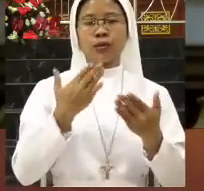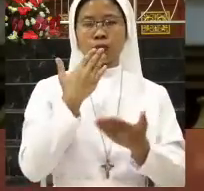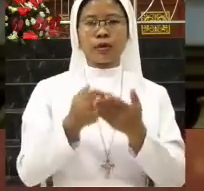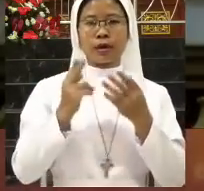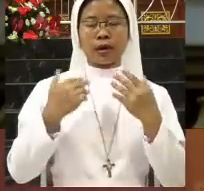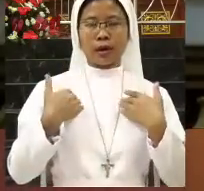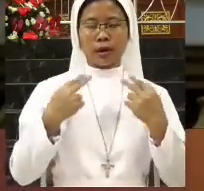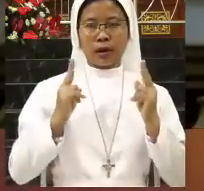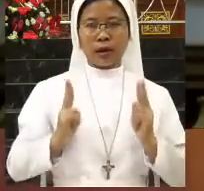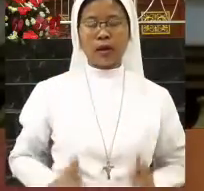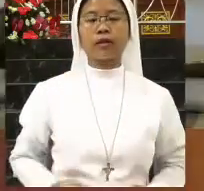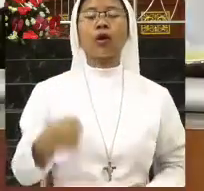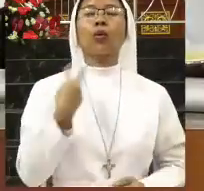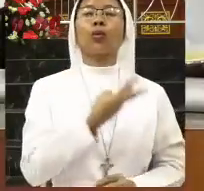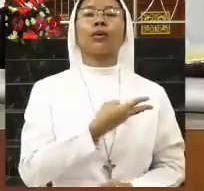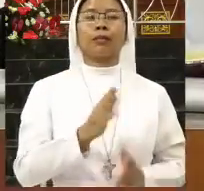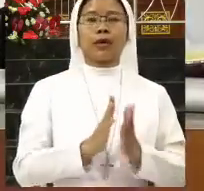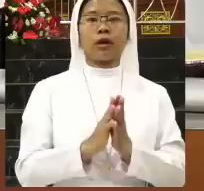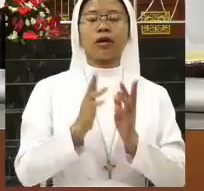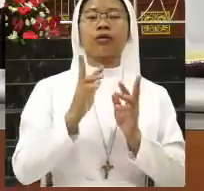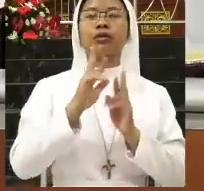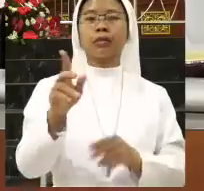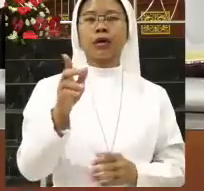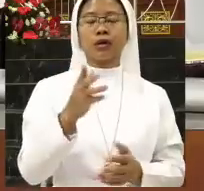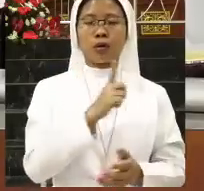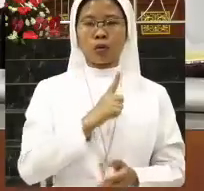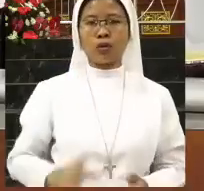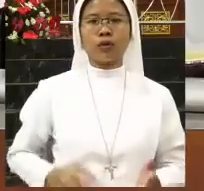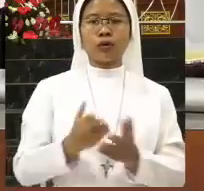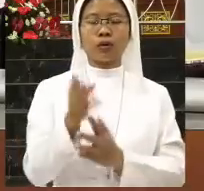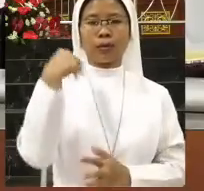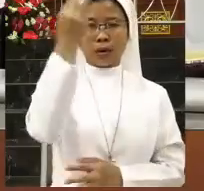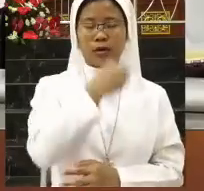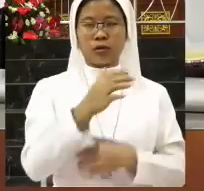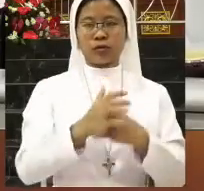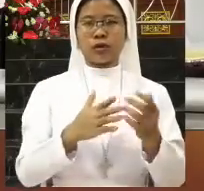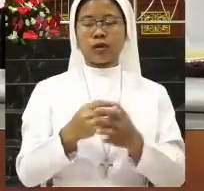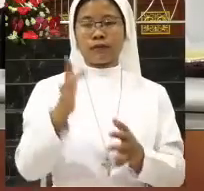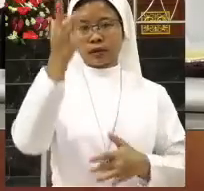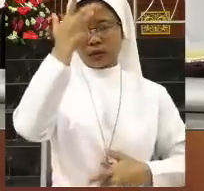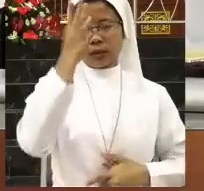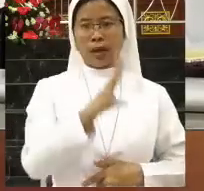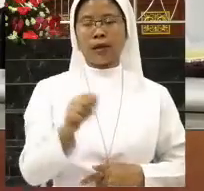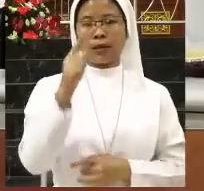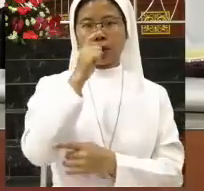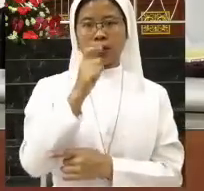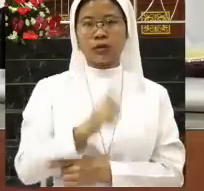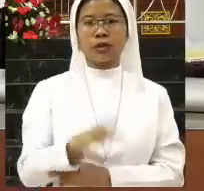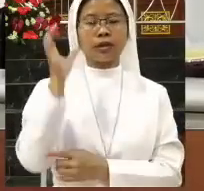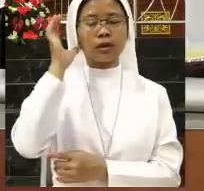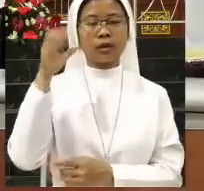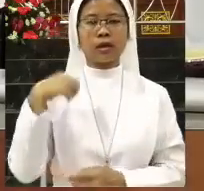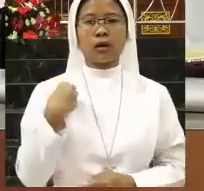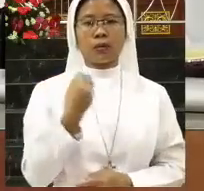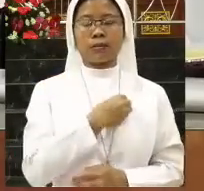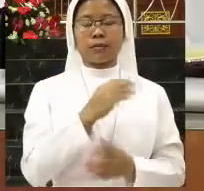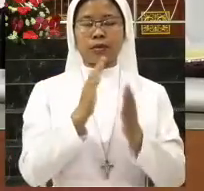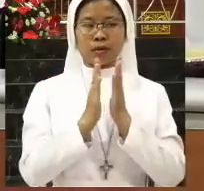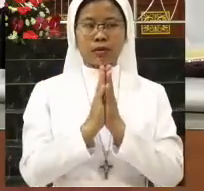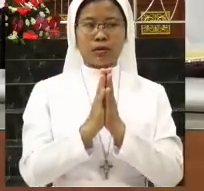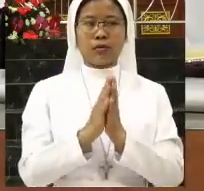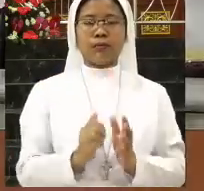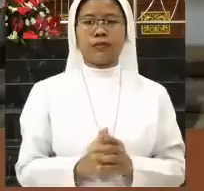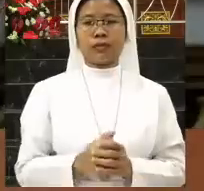We pray. Lord, through Ina, the consoler of the sick and the elderly, hear our